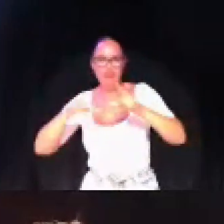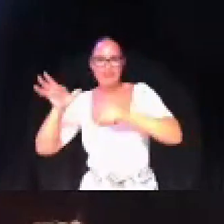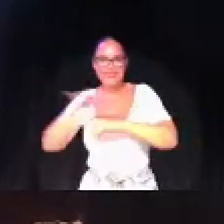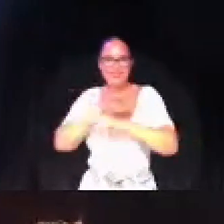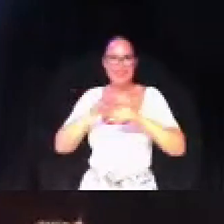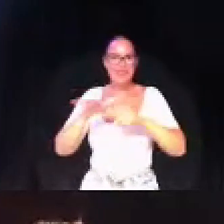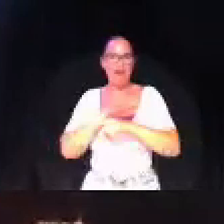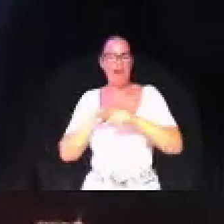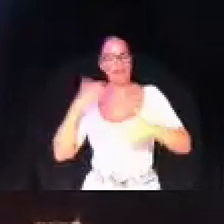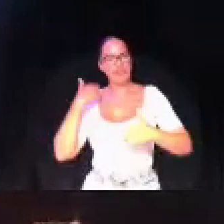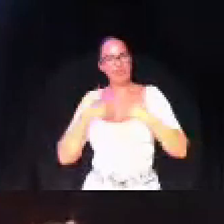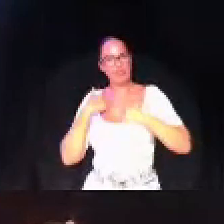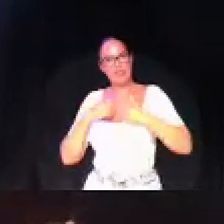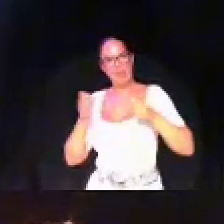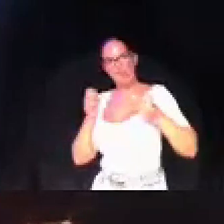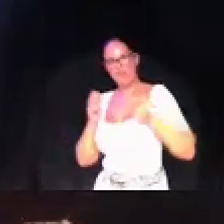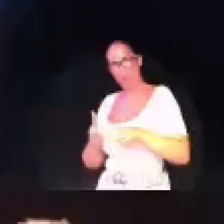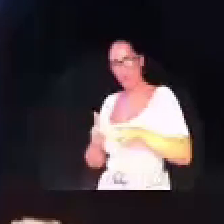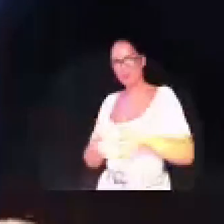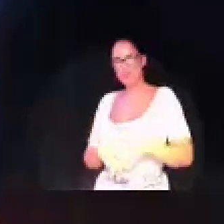And,